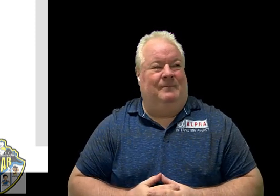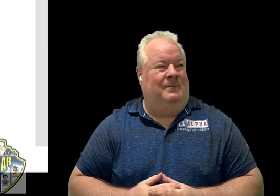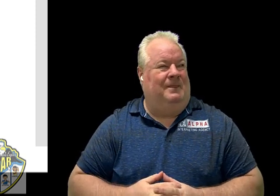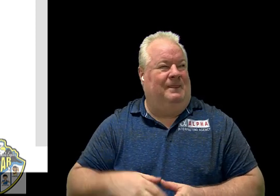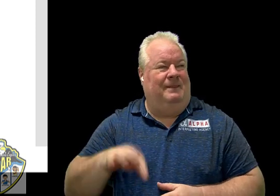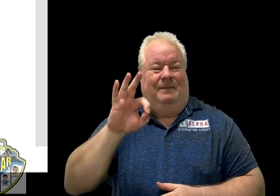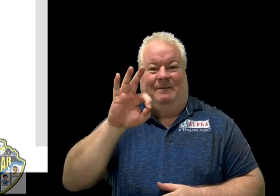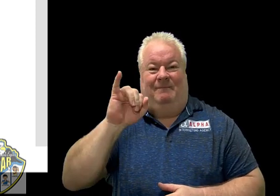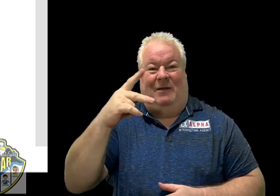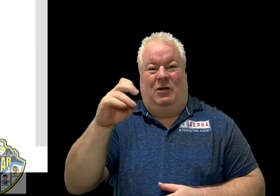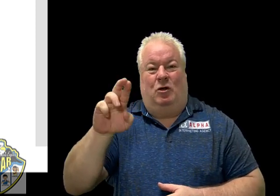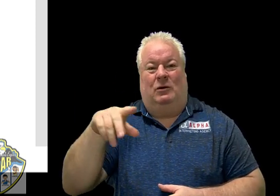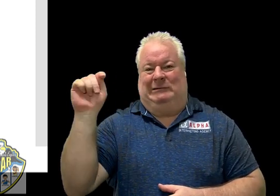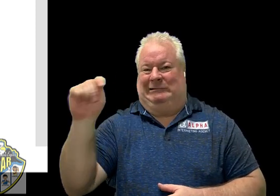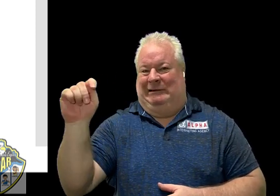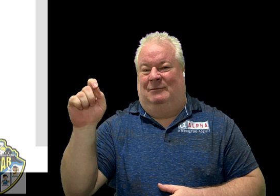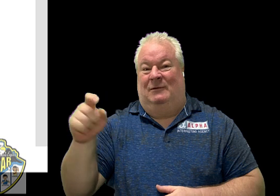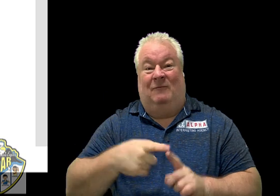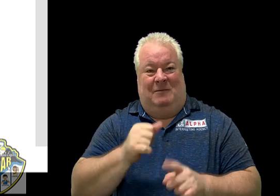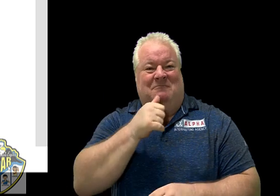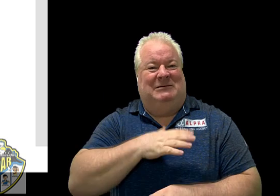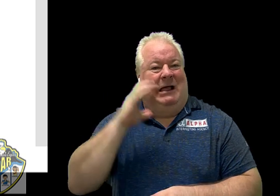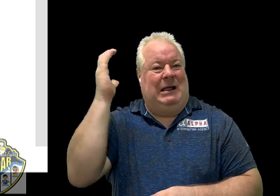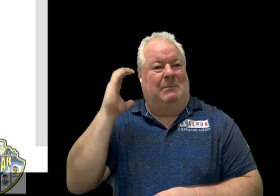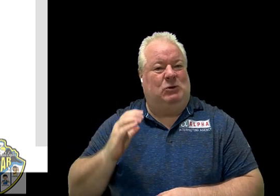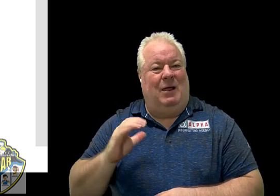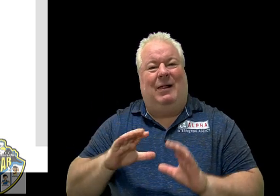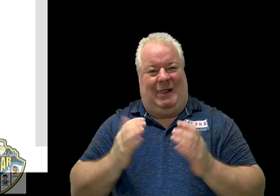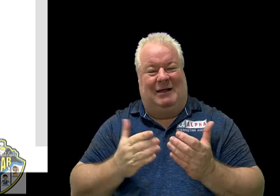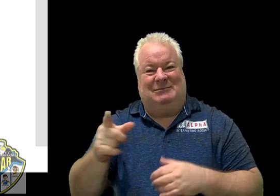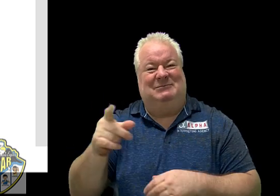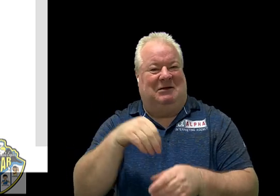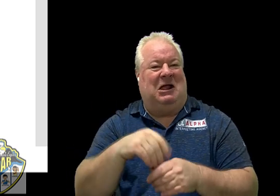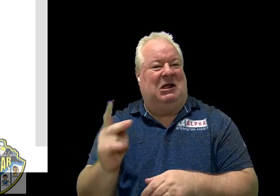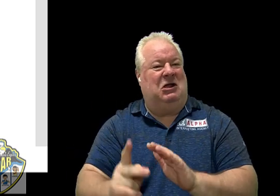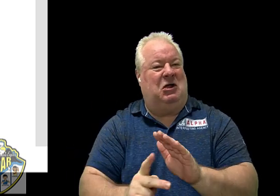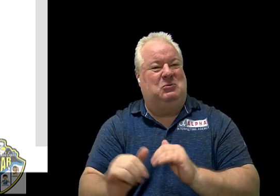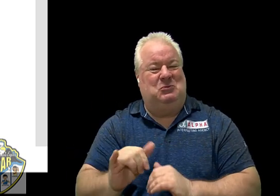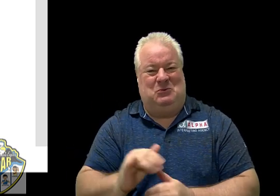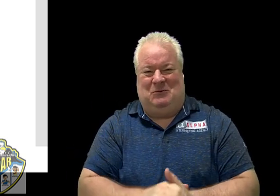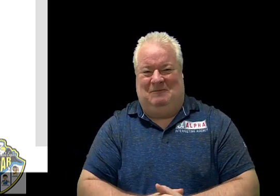Fiker T. from Mrs. Capasola's class, also in kindergarten.